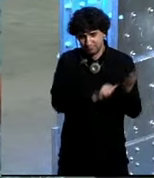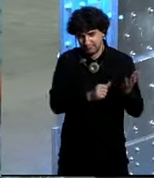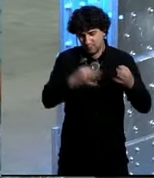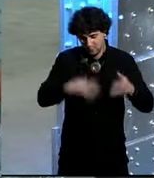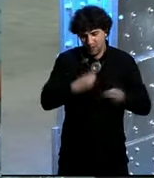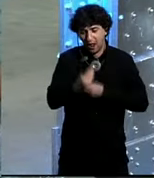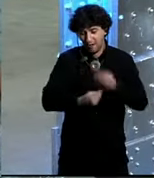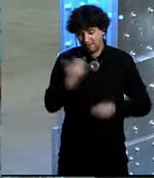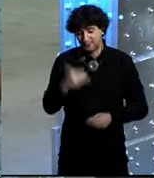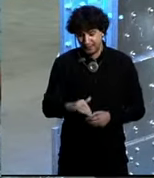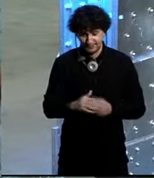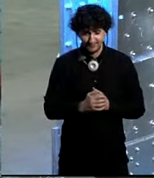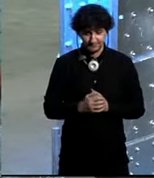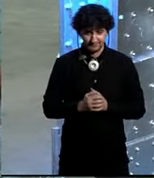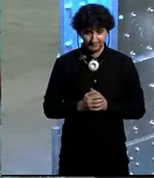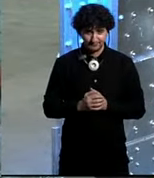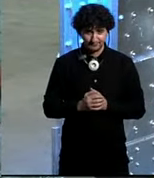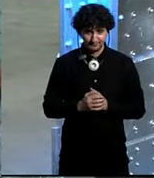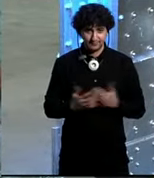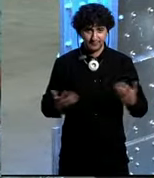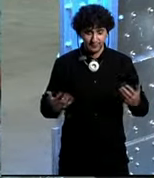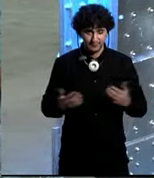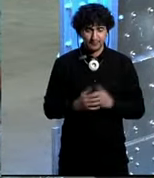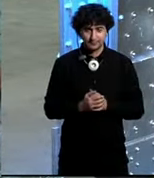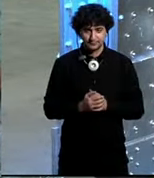no sense, but that's been done already. And